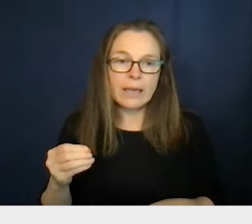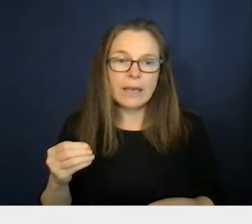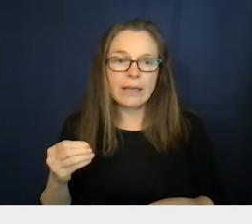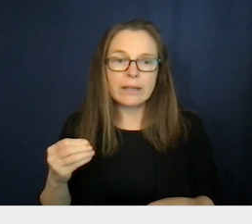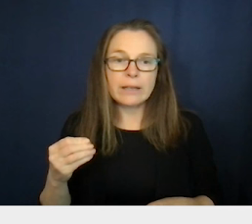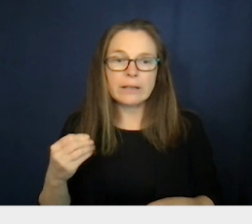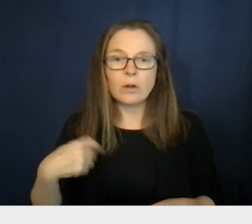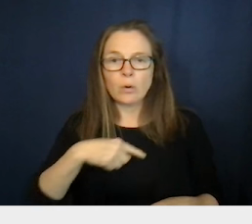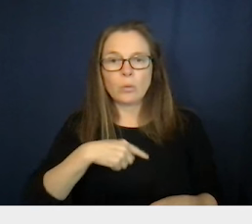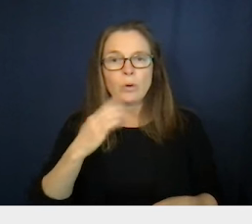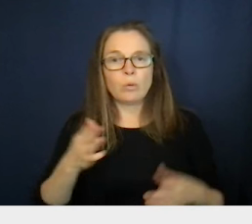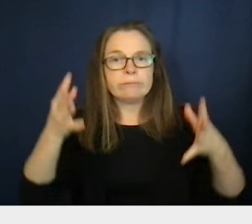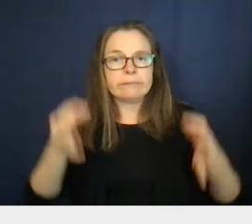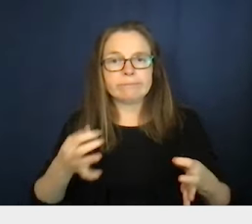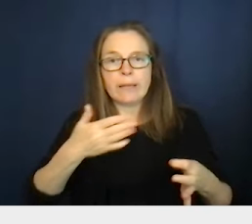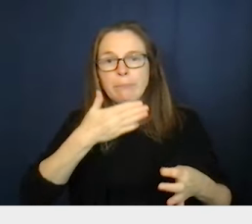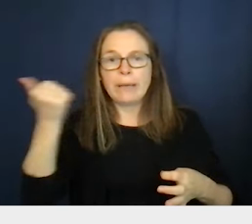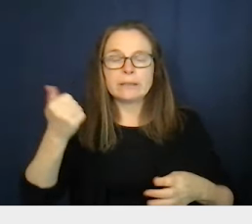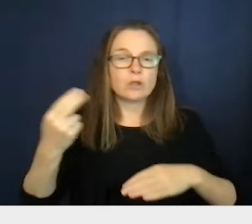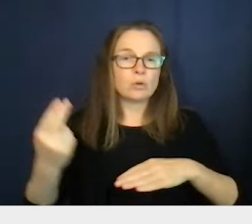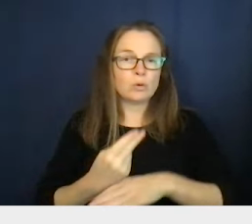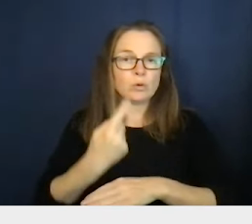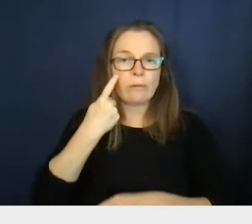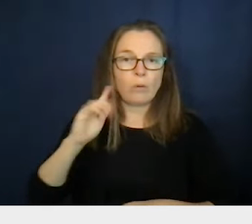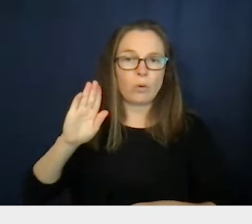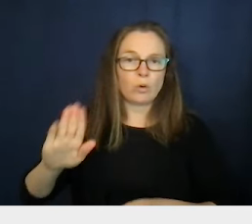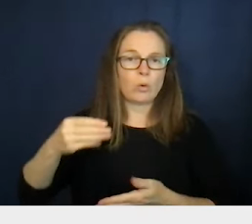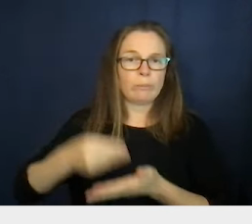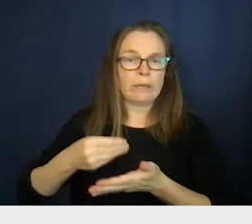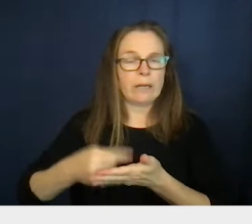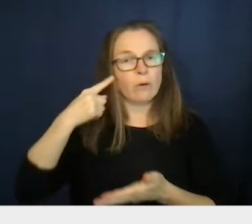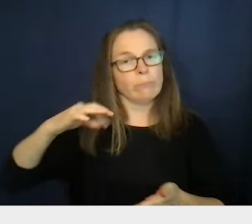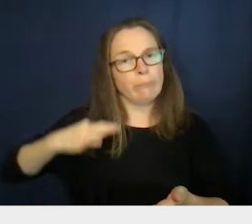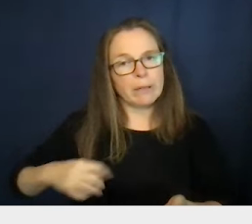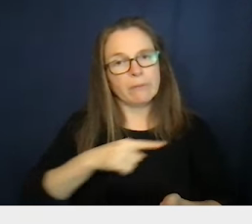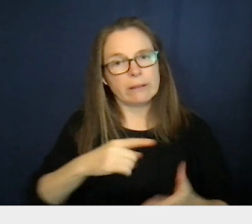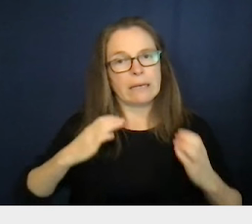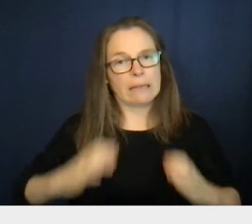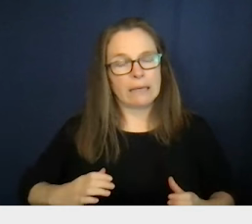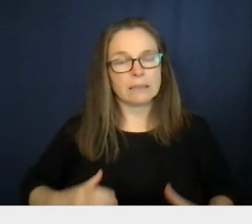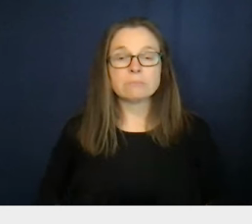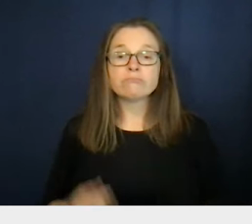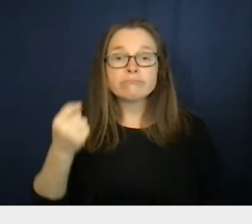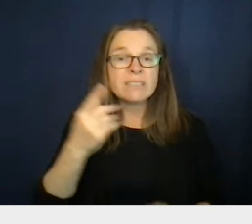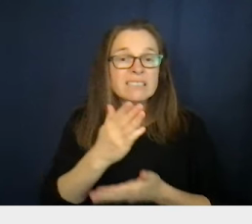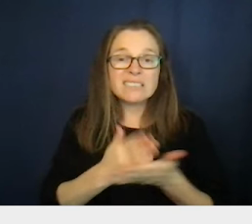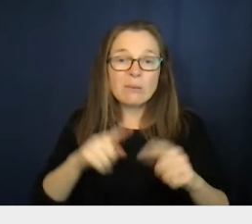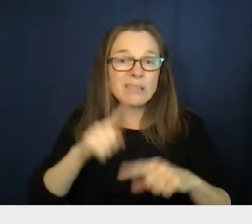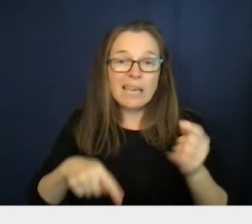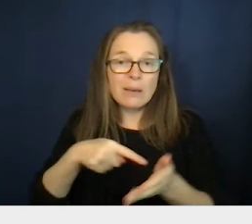of these funds to benefit the community. Subsidy that cannot be reimbursed